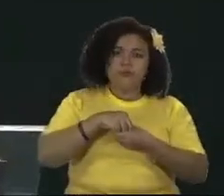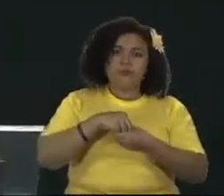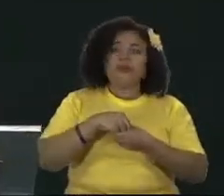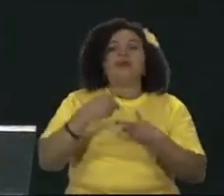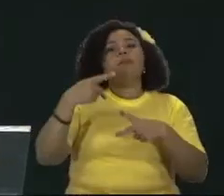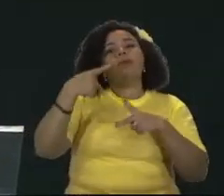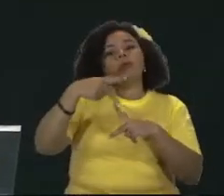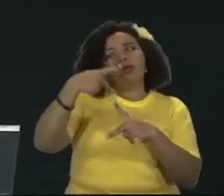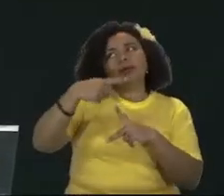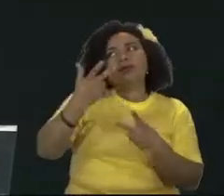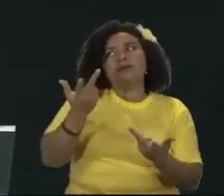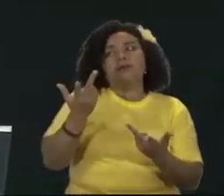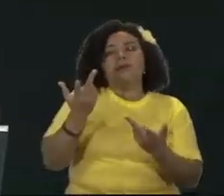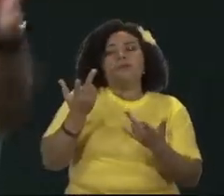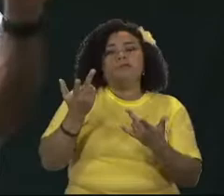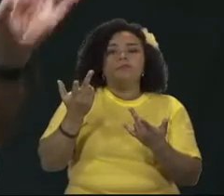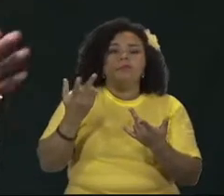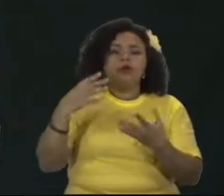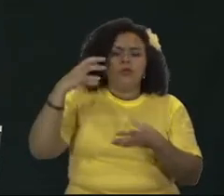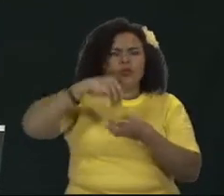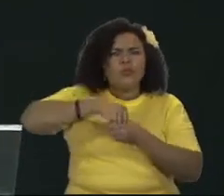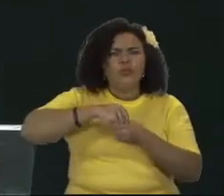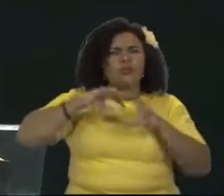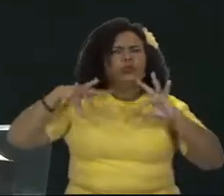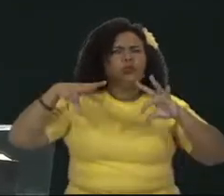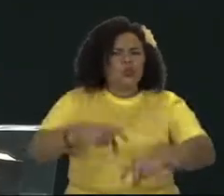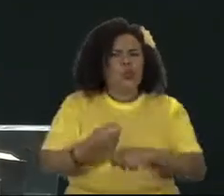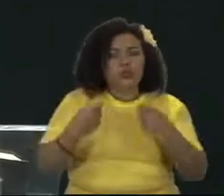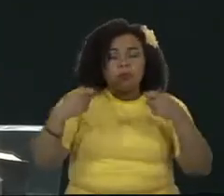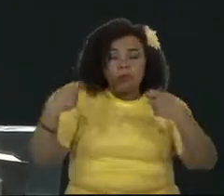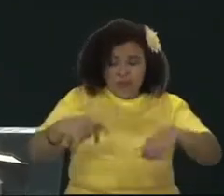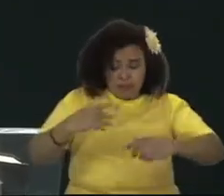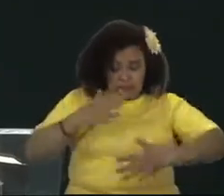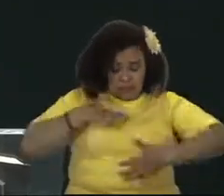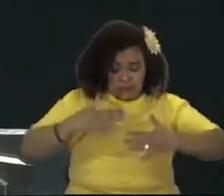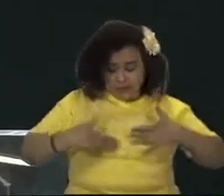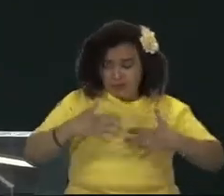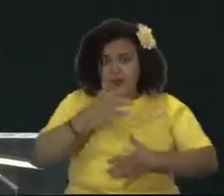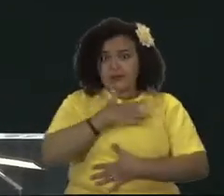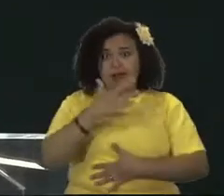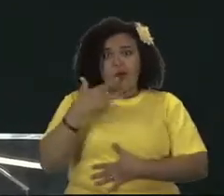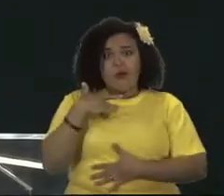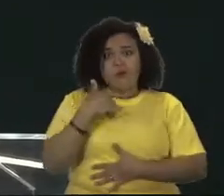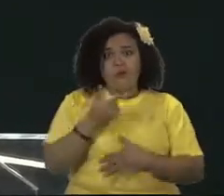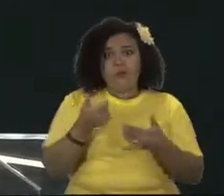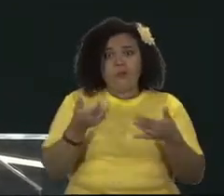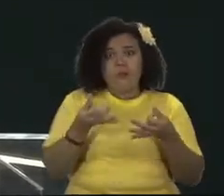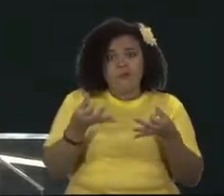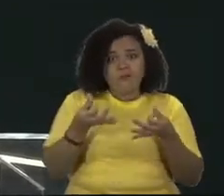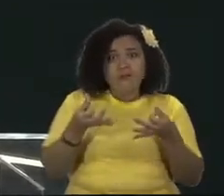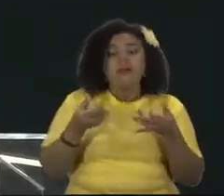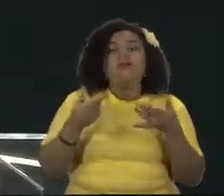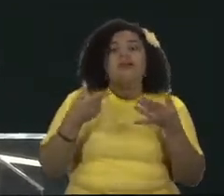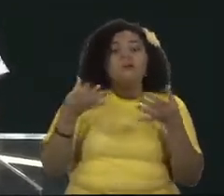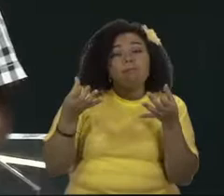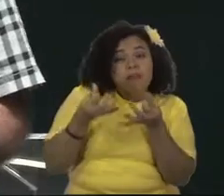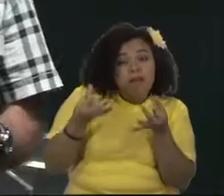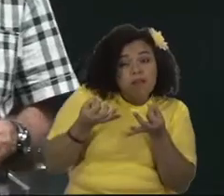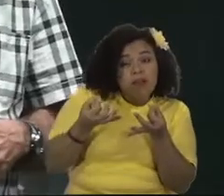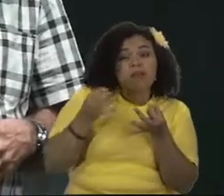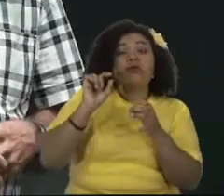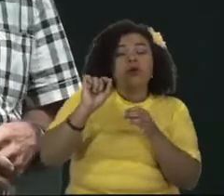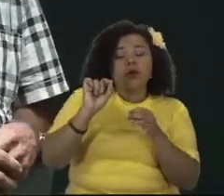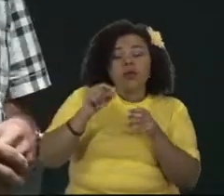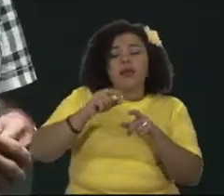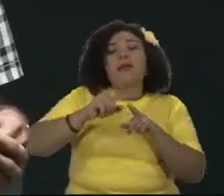You don't need, there is protein. There is everything you need in that food. That's perfect.